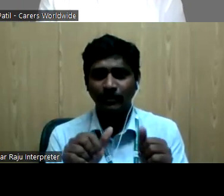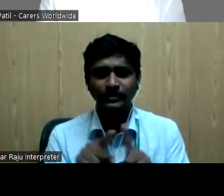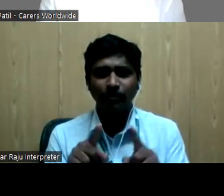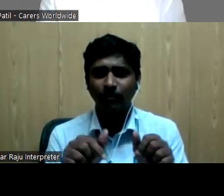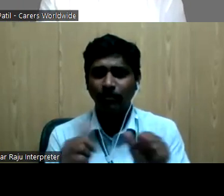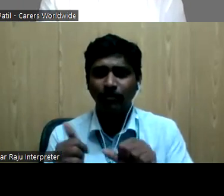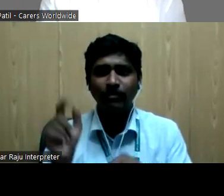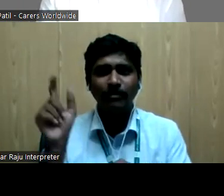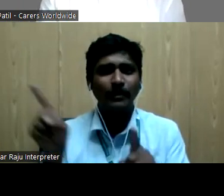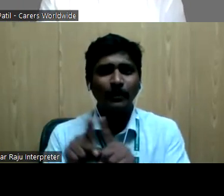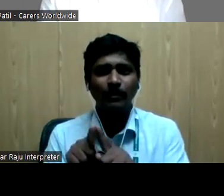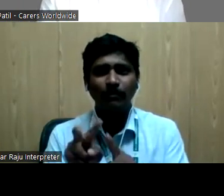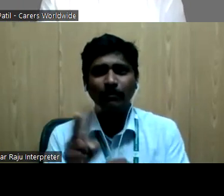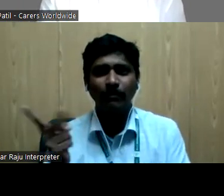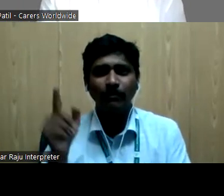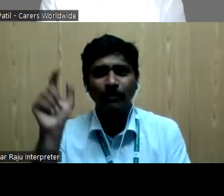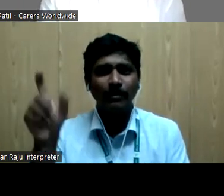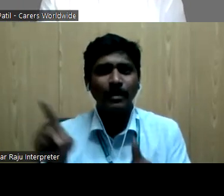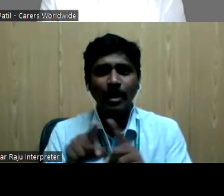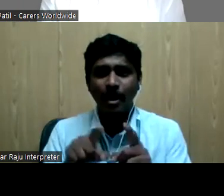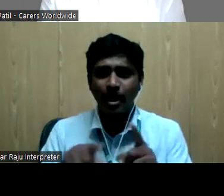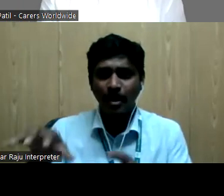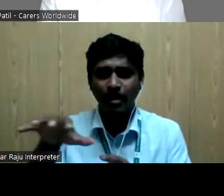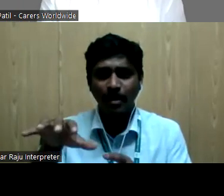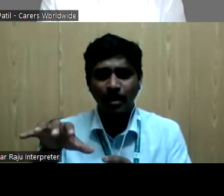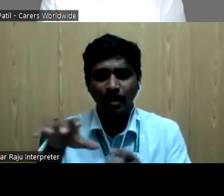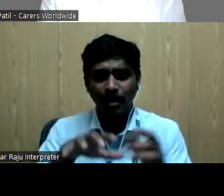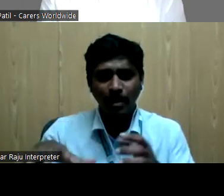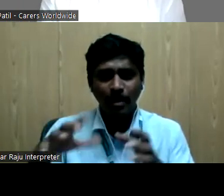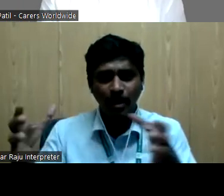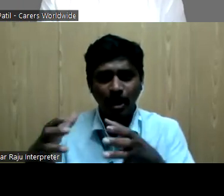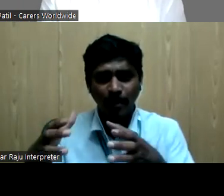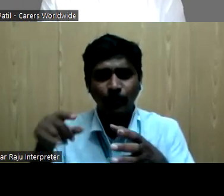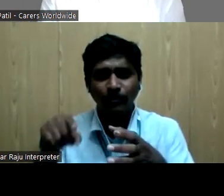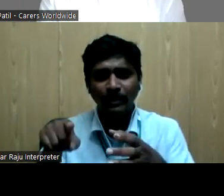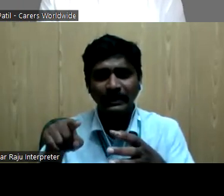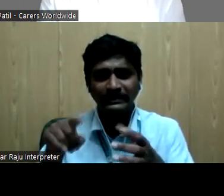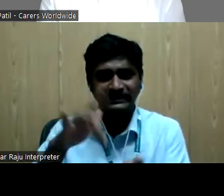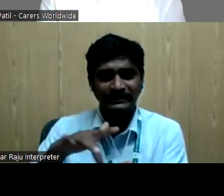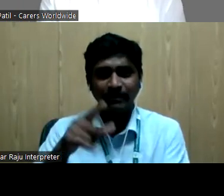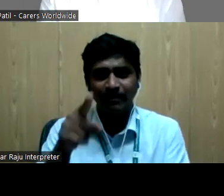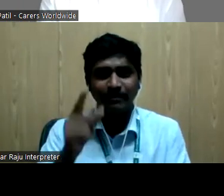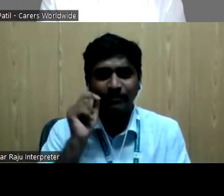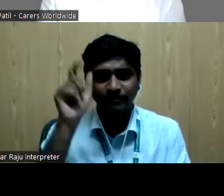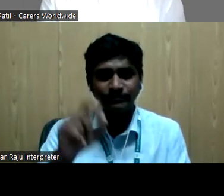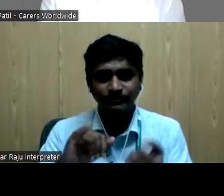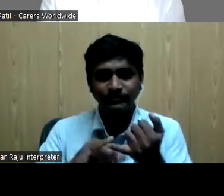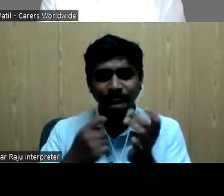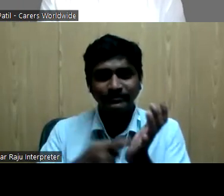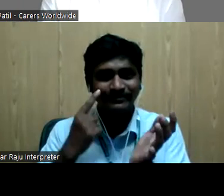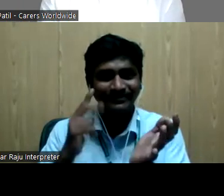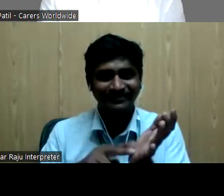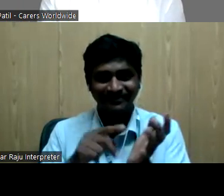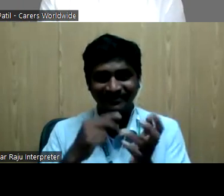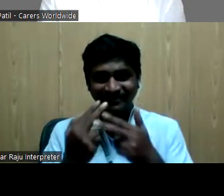is respite that can be provided by community centers. Srinivasulu ji shared about the respite care that